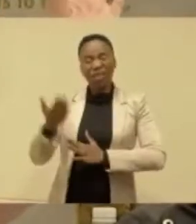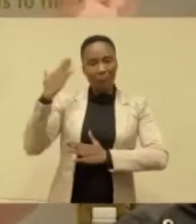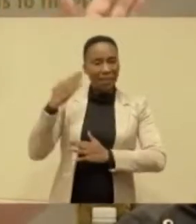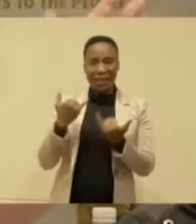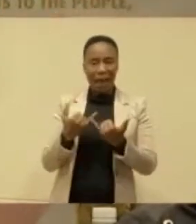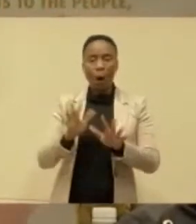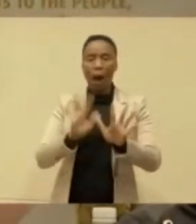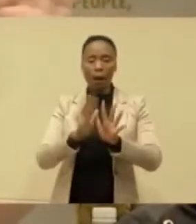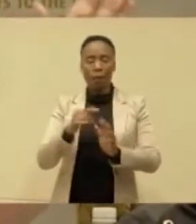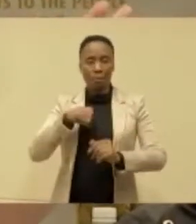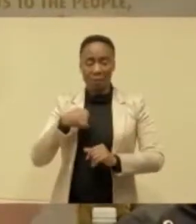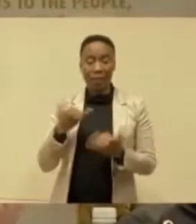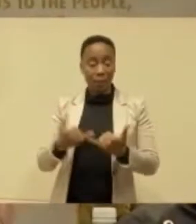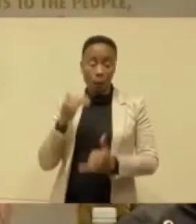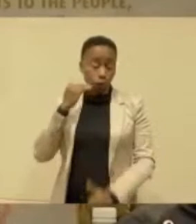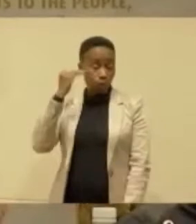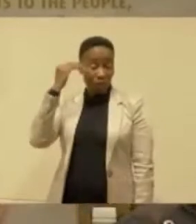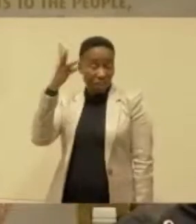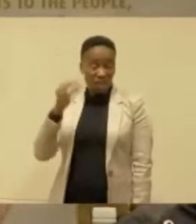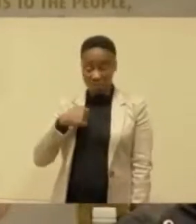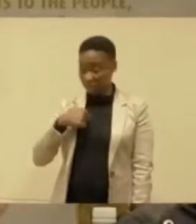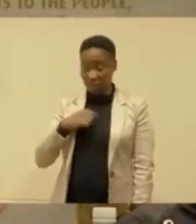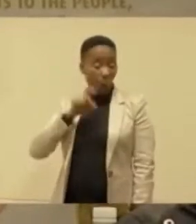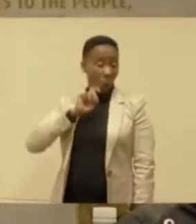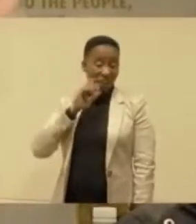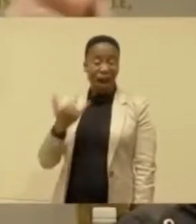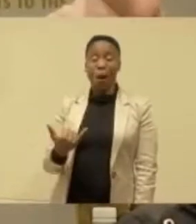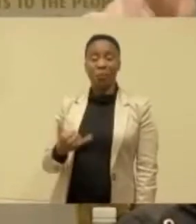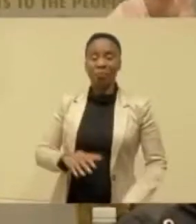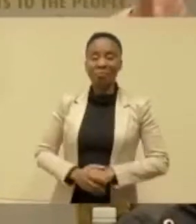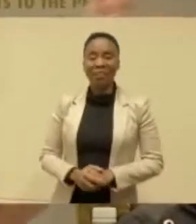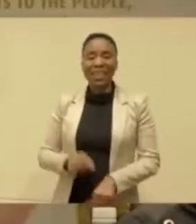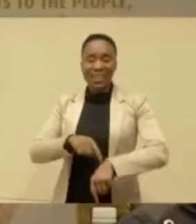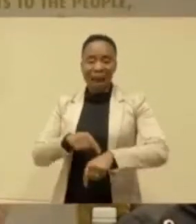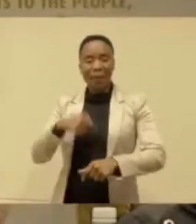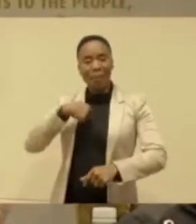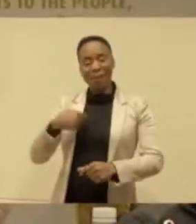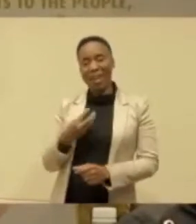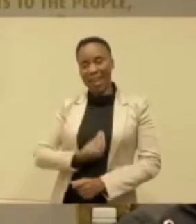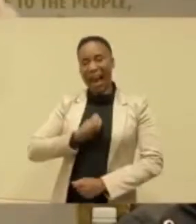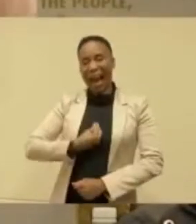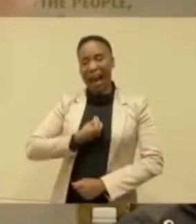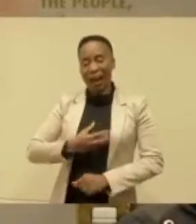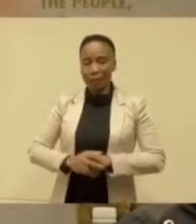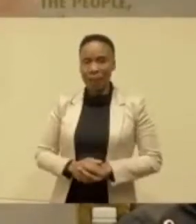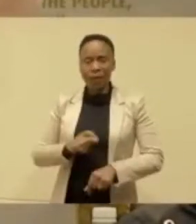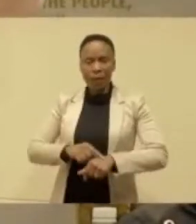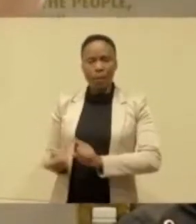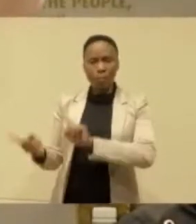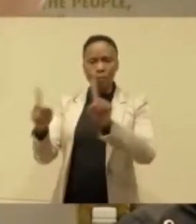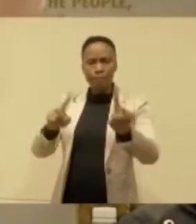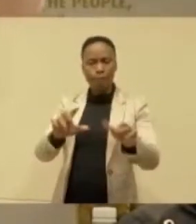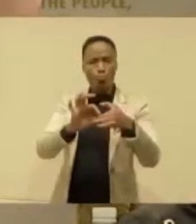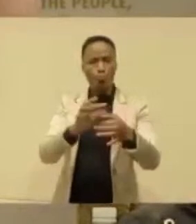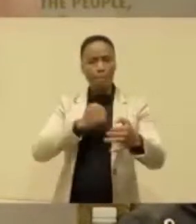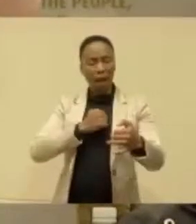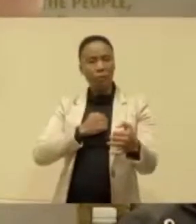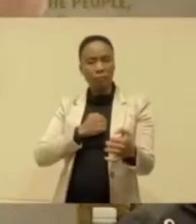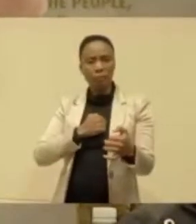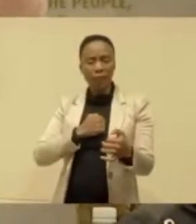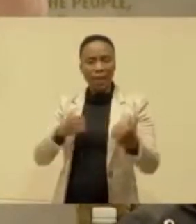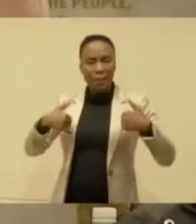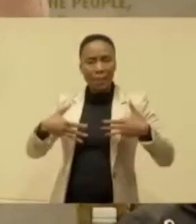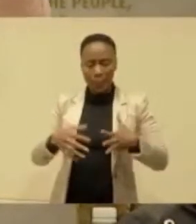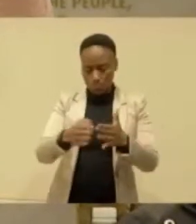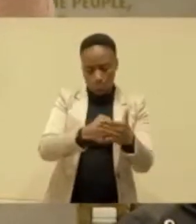because now i'm big i could talk about but when i was still young when i get home i must start